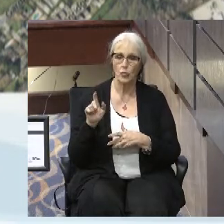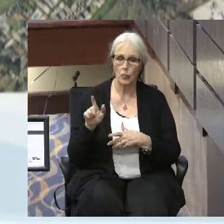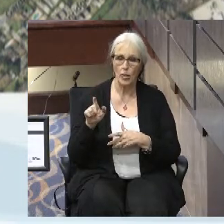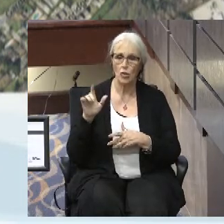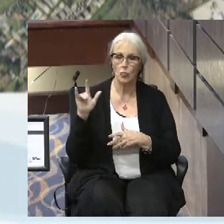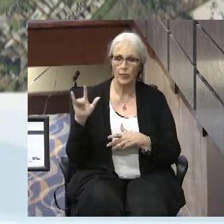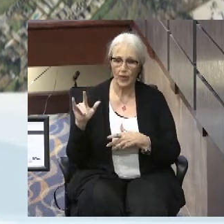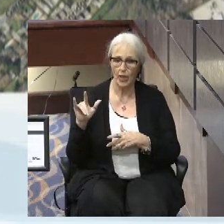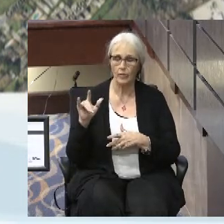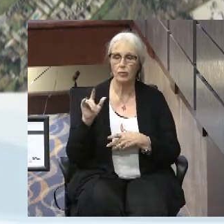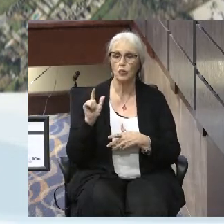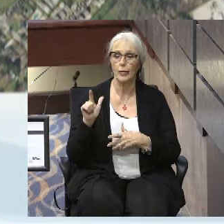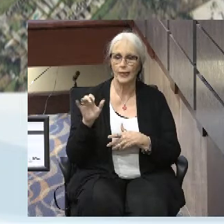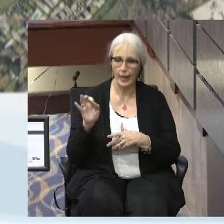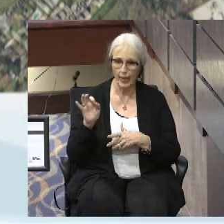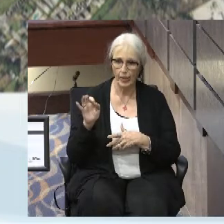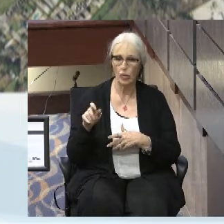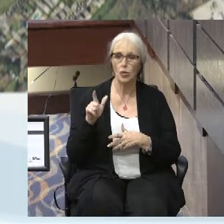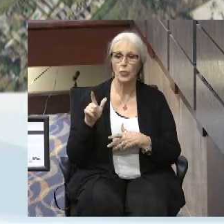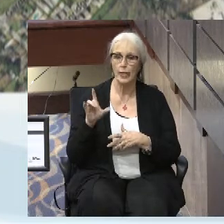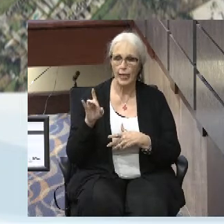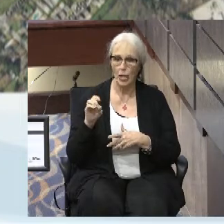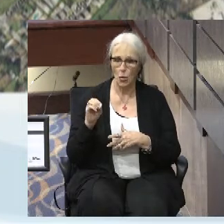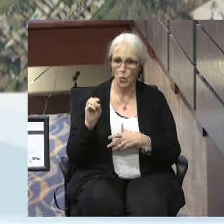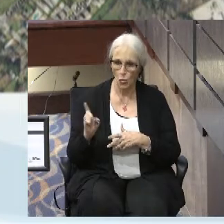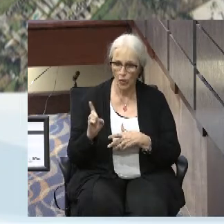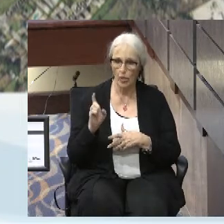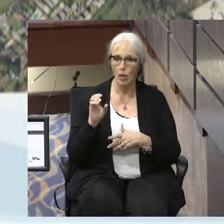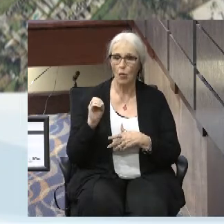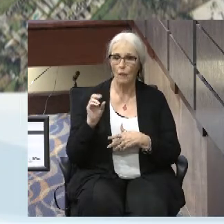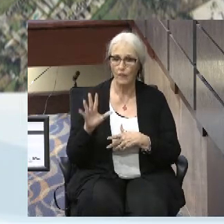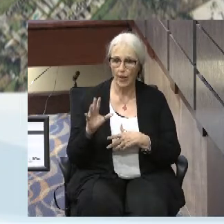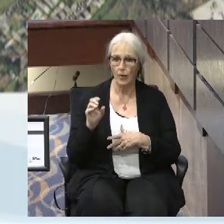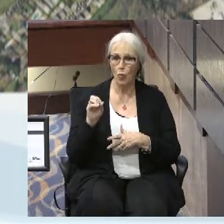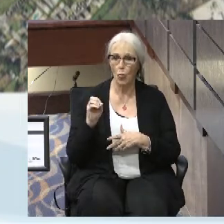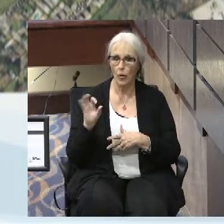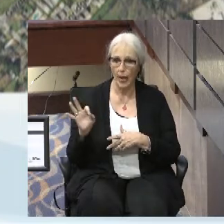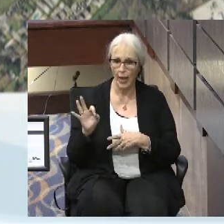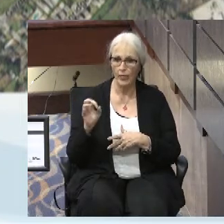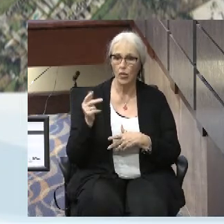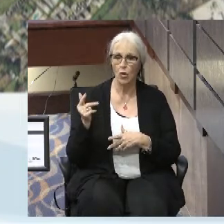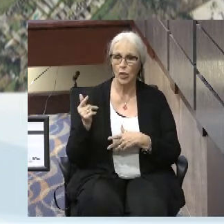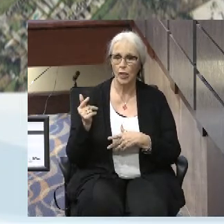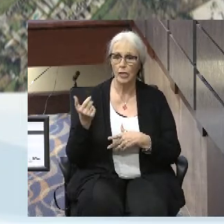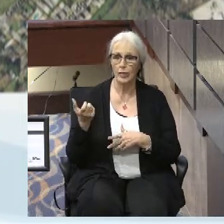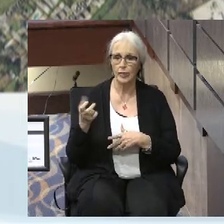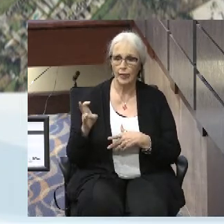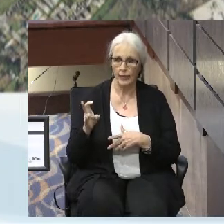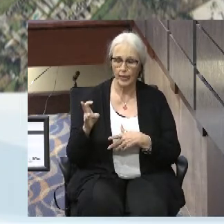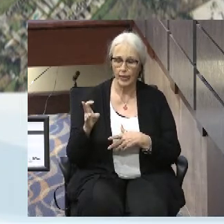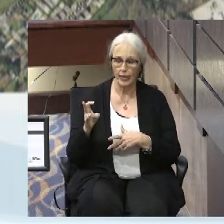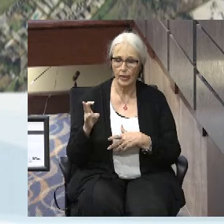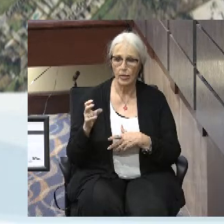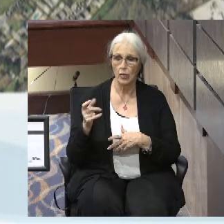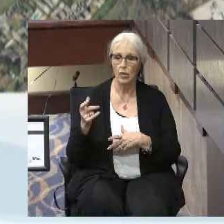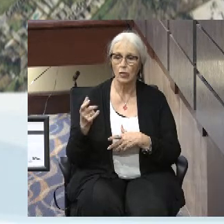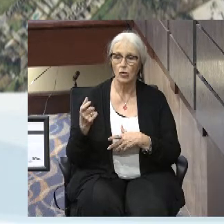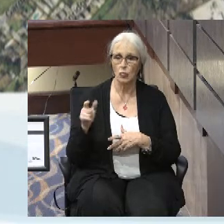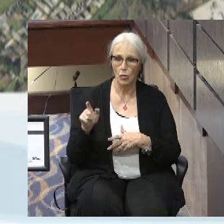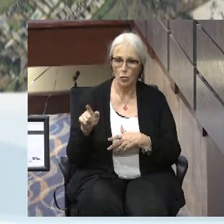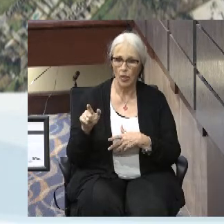2625, 2629, 2801, 2805, 2809, 2813, 2817,